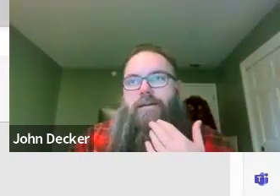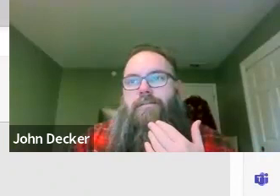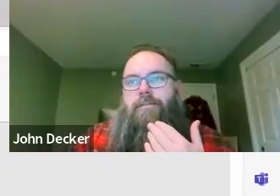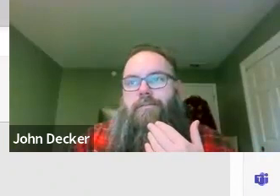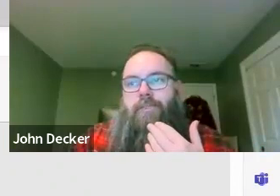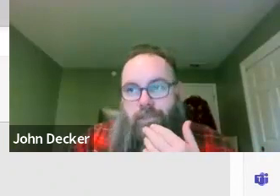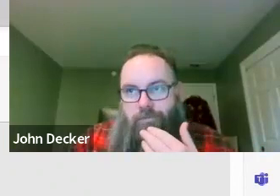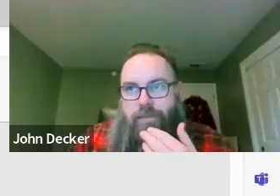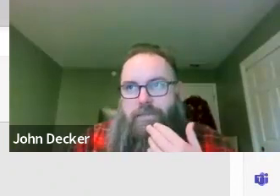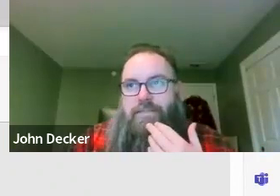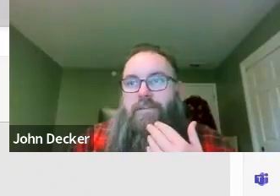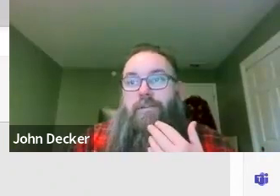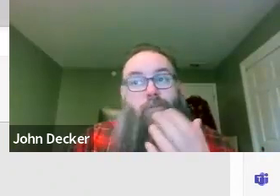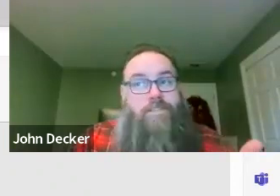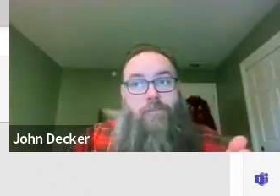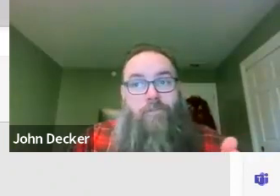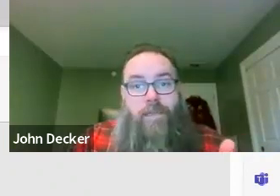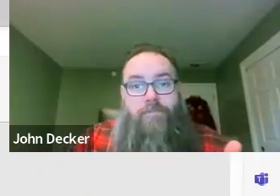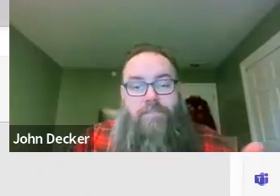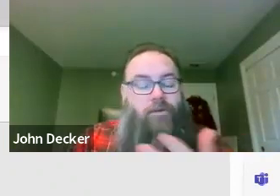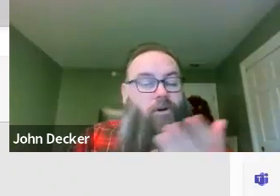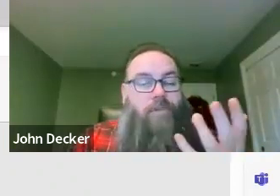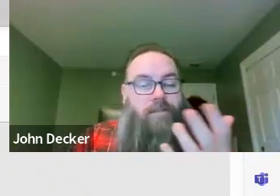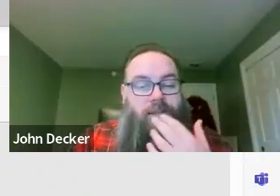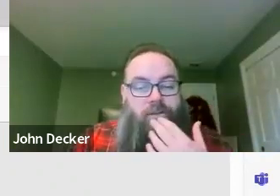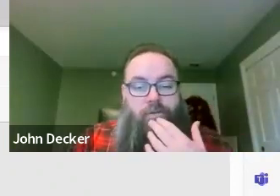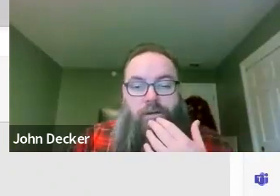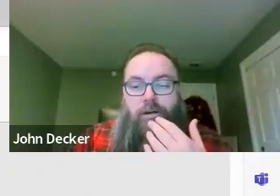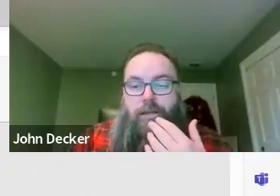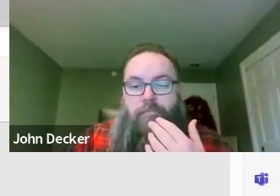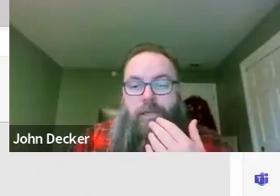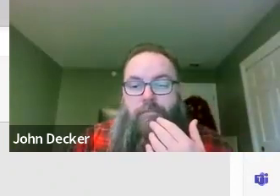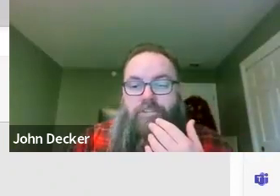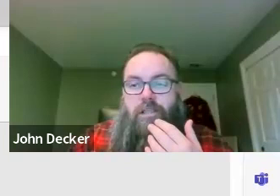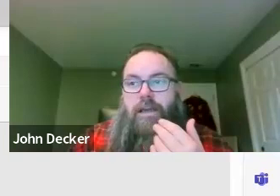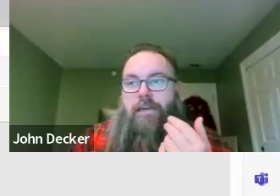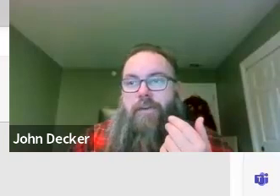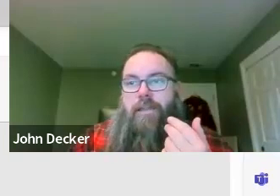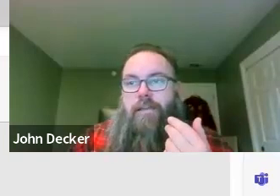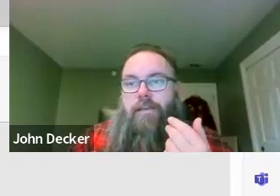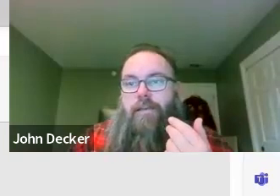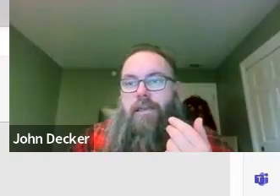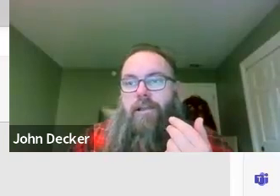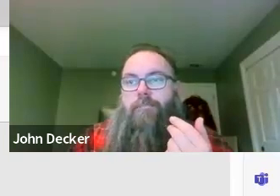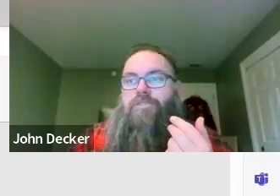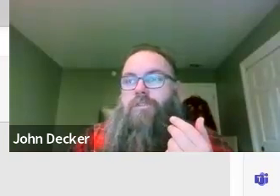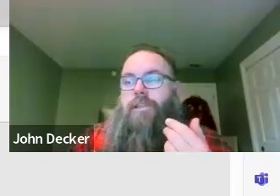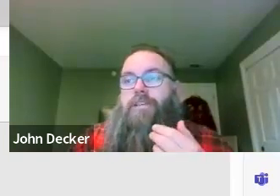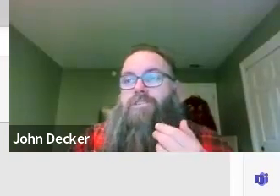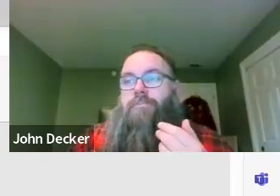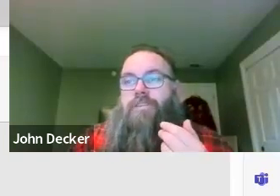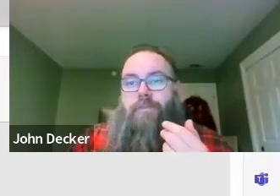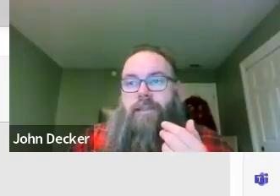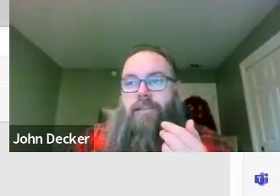this venue because, for example, we have these town hall meetings that are going on, and Michelle and I have had an